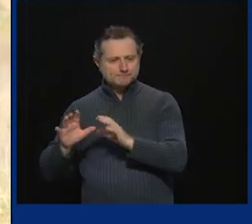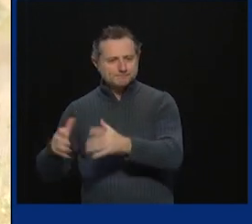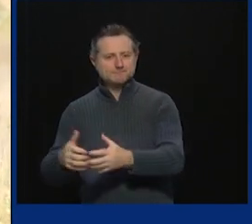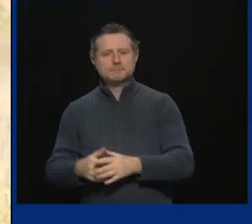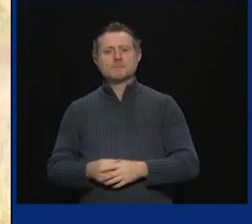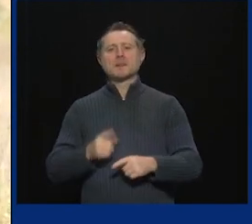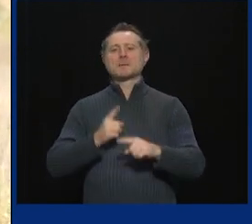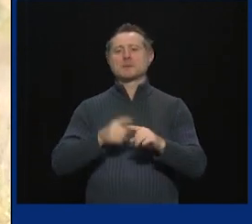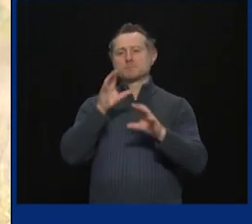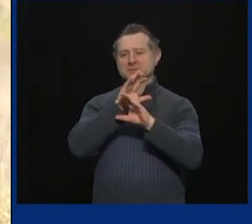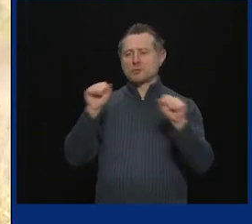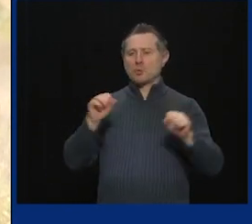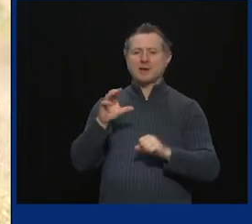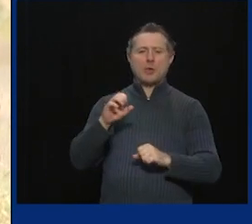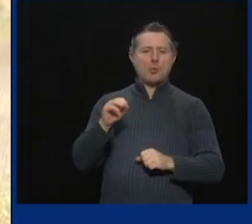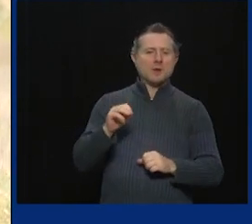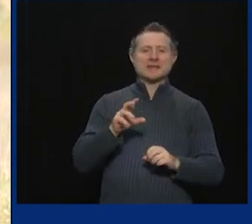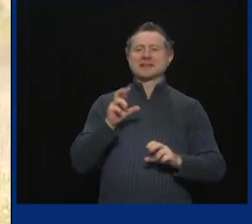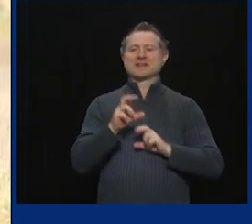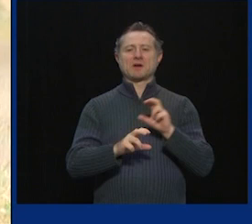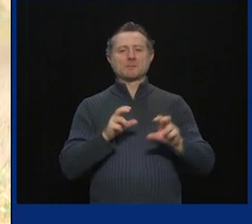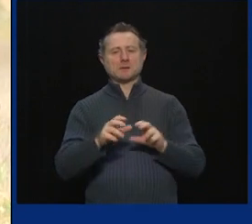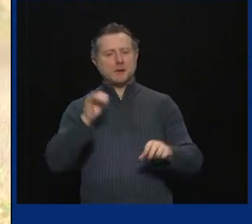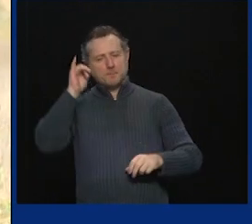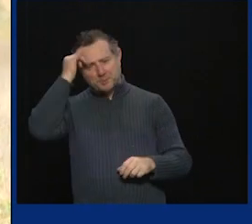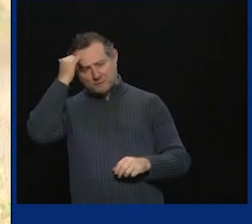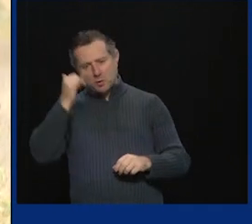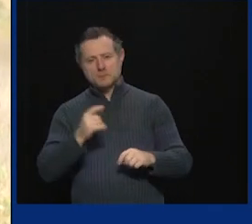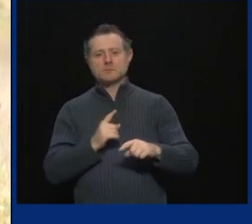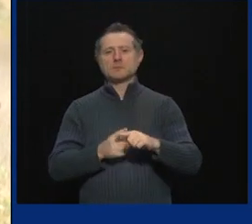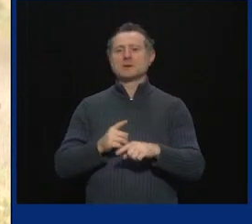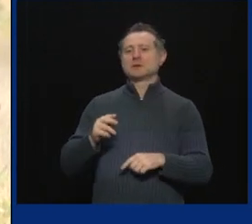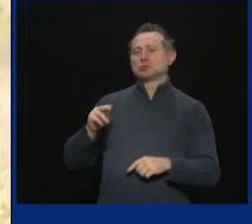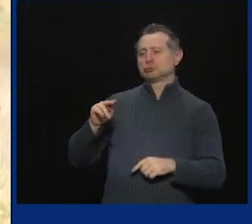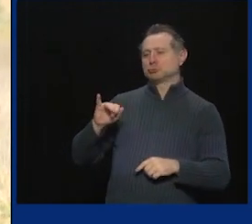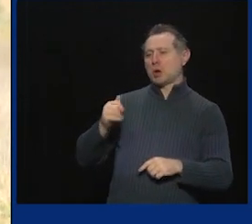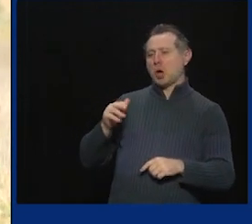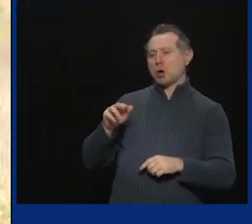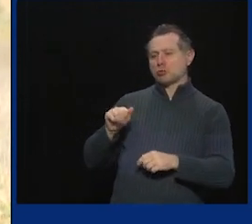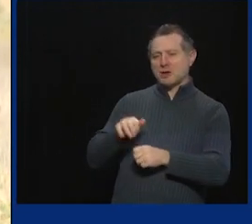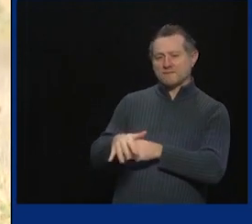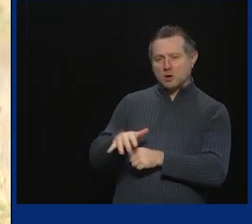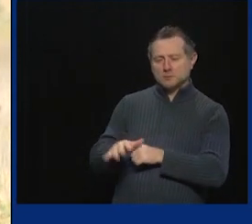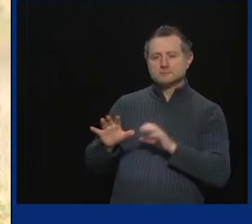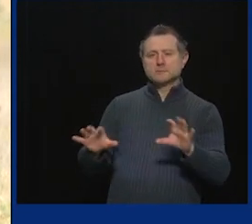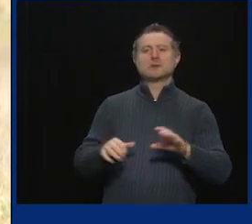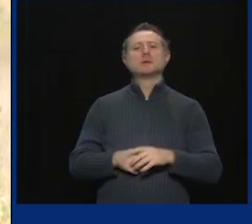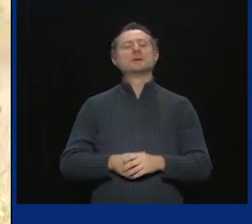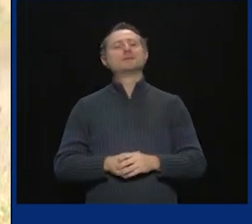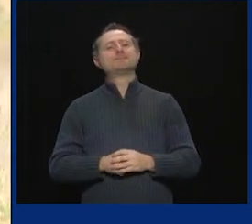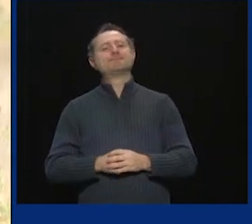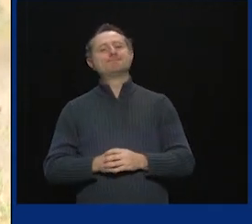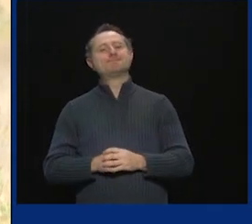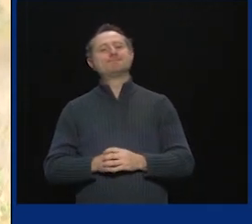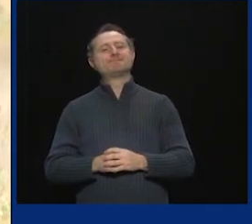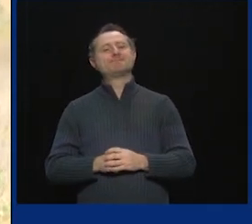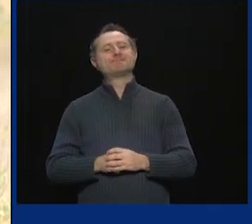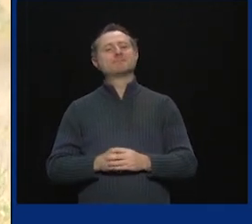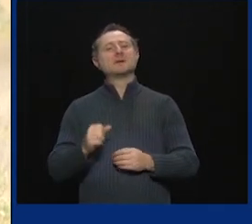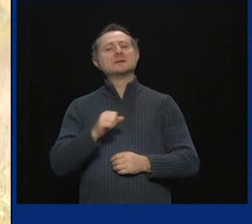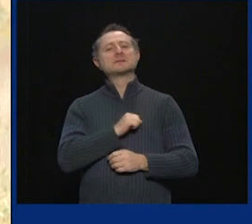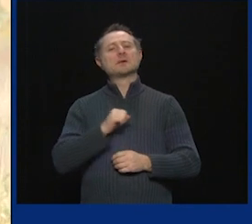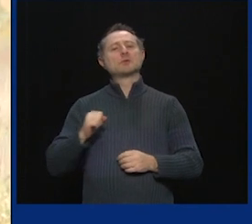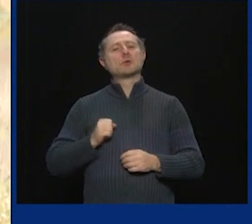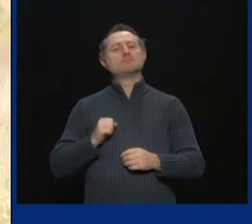Vinny Esposito, our Regional Director in the Finger Lakes with Empire State Development, Chris Zeltman and Andrew Cook from Senate Majority Leader Schumer's